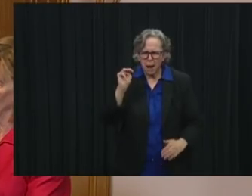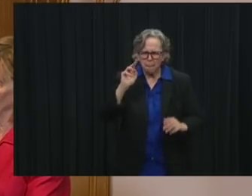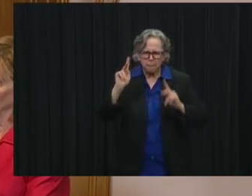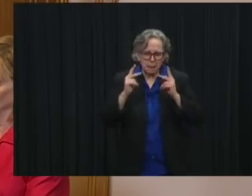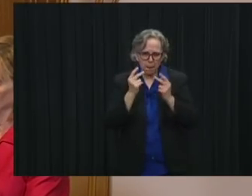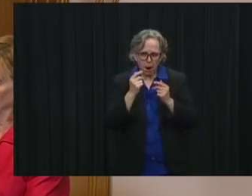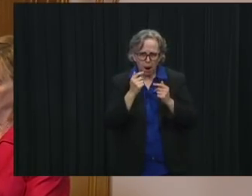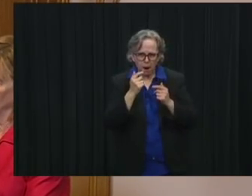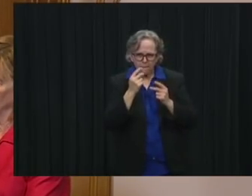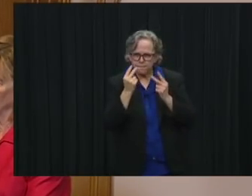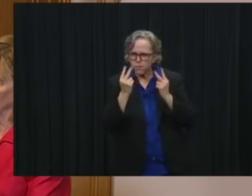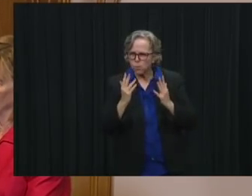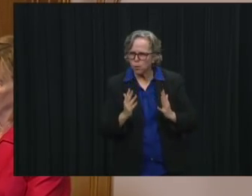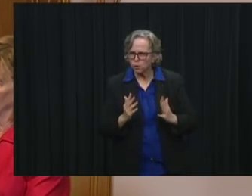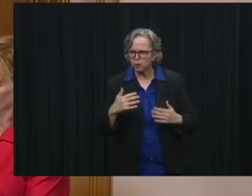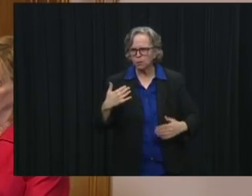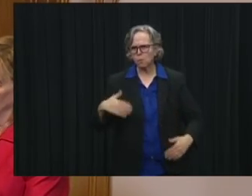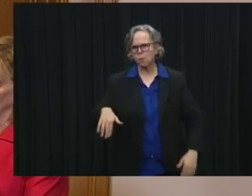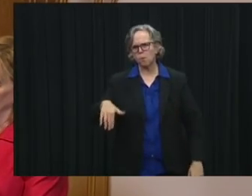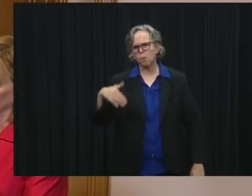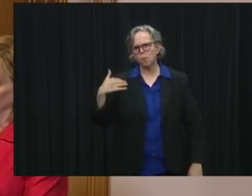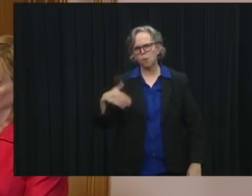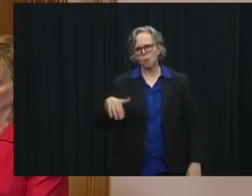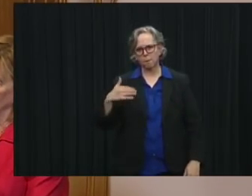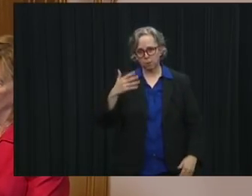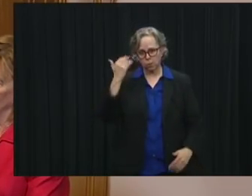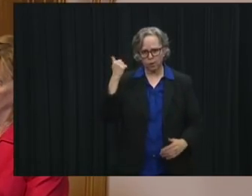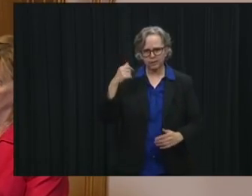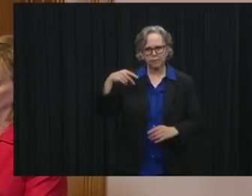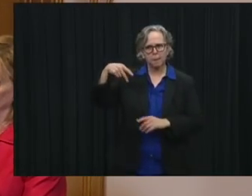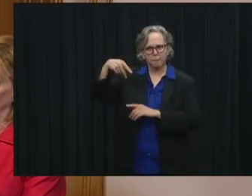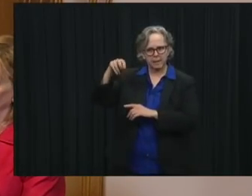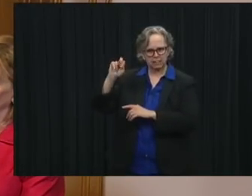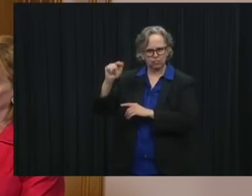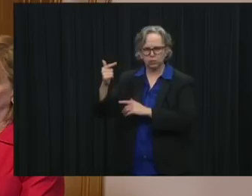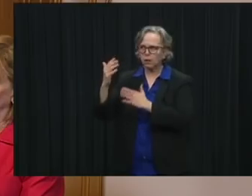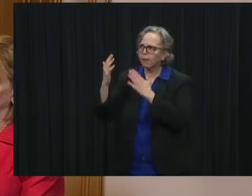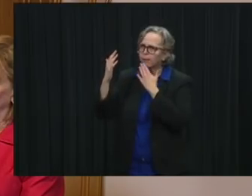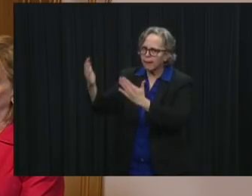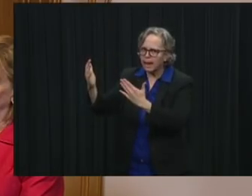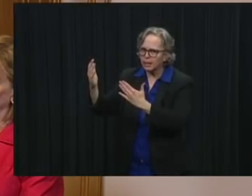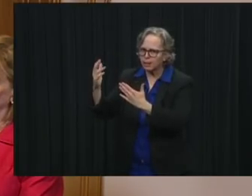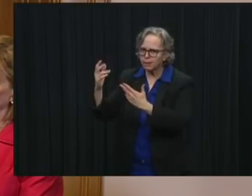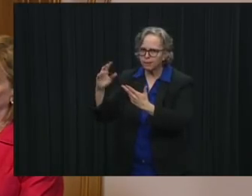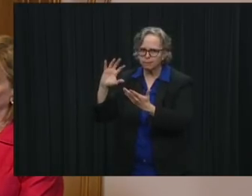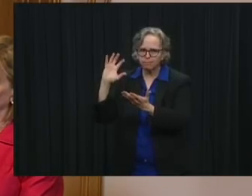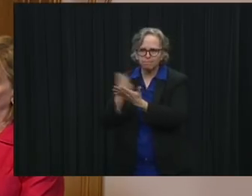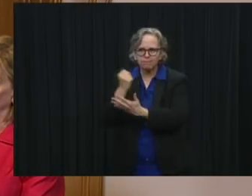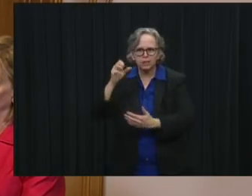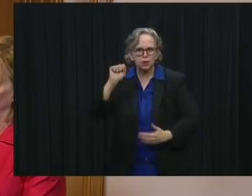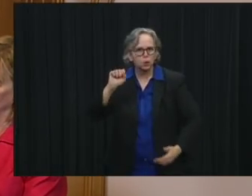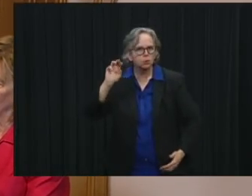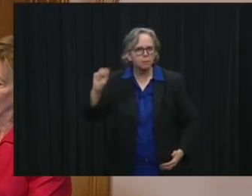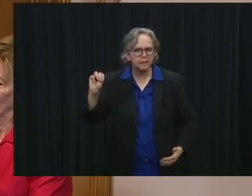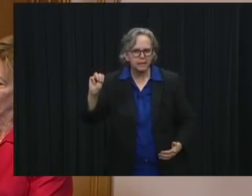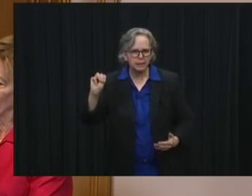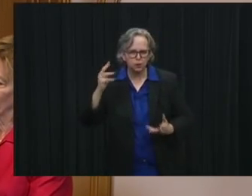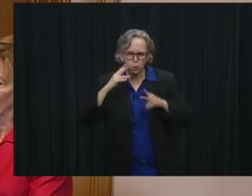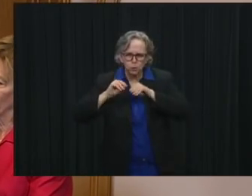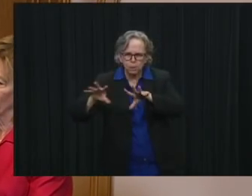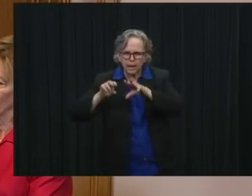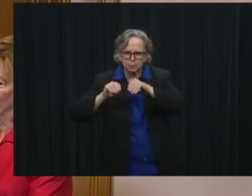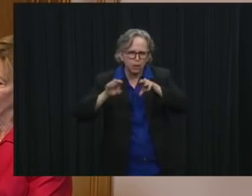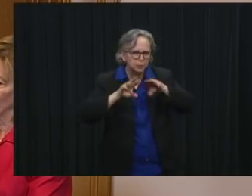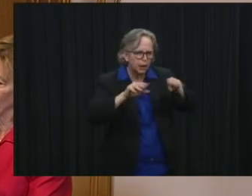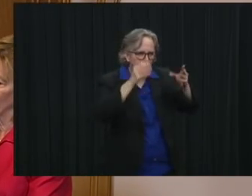because of P&G's leadership through this social media effort, we're helping spread the message, the stay-at-home